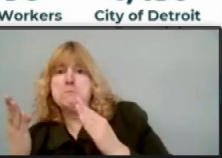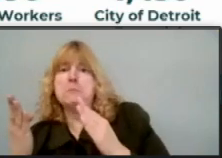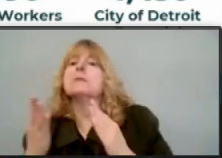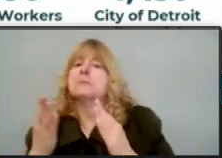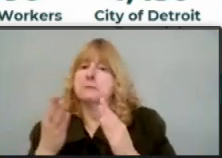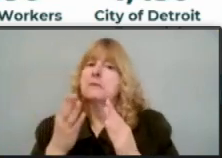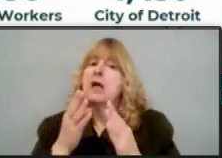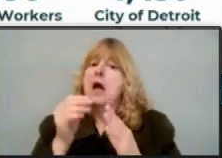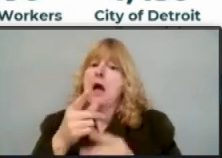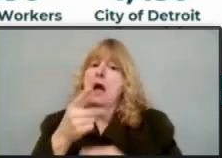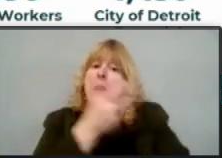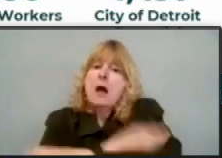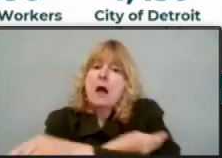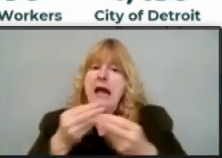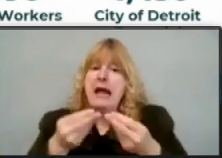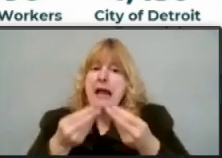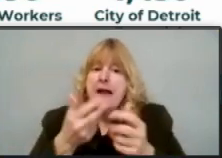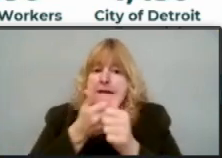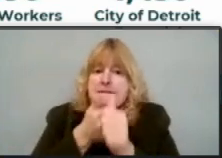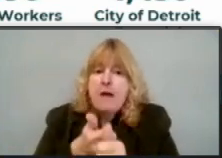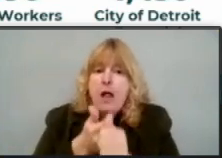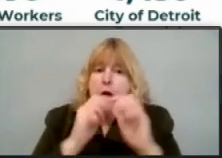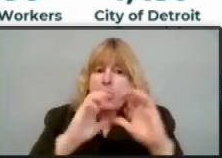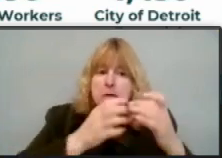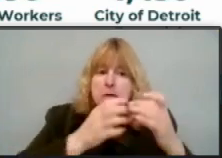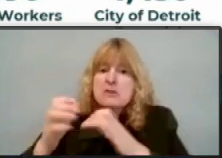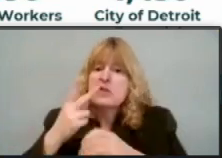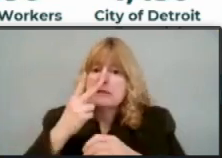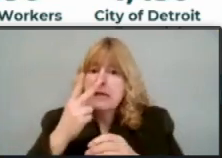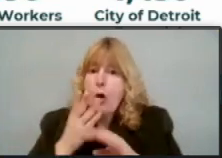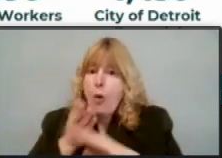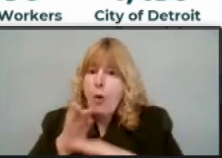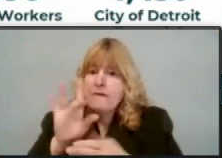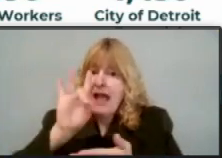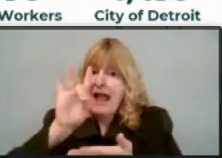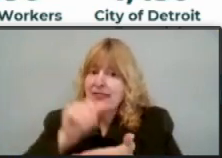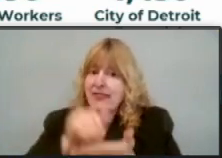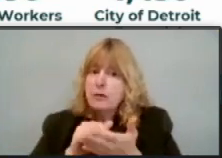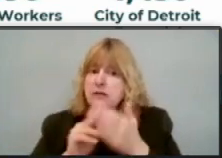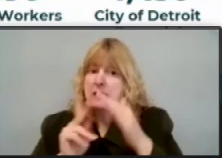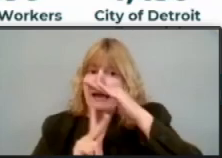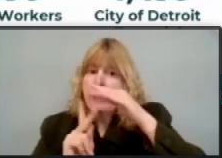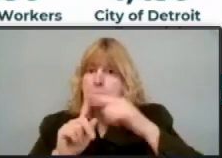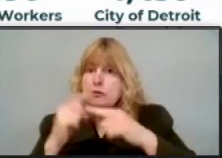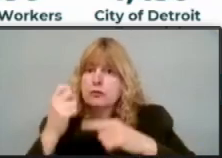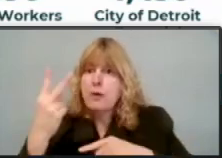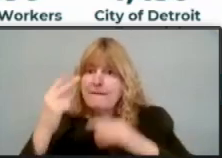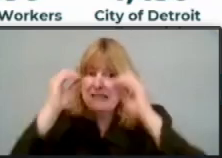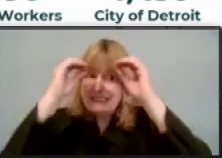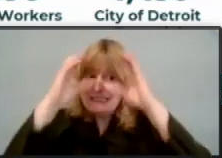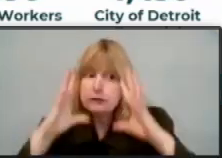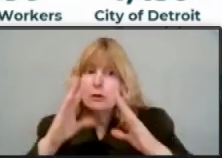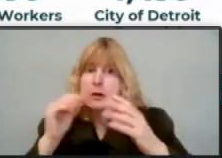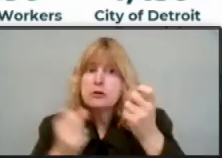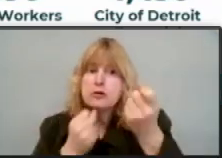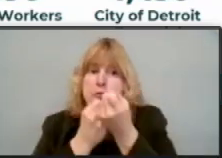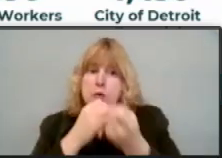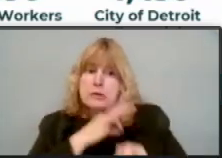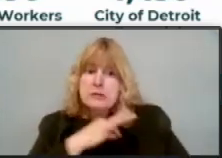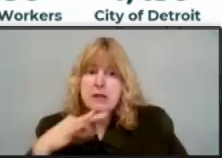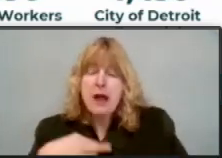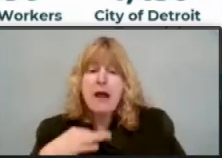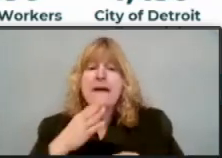category. You see that we've vaccinated over 8,000 K-12 teachers and support staff. as well as